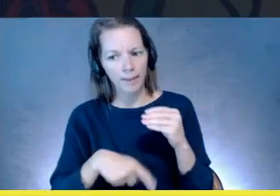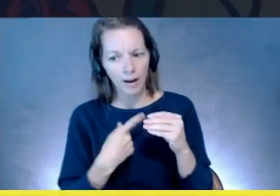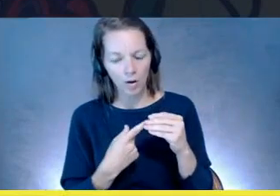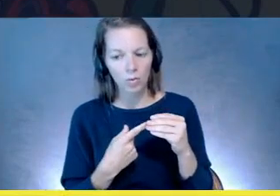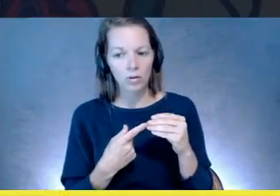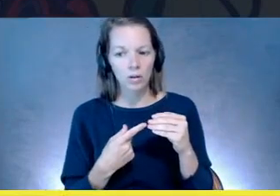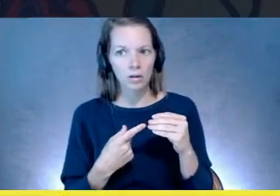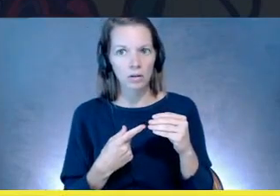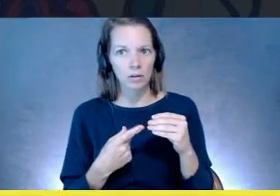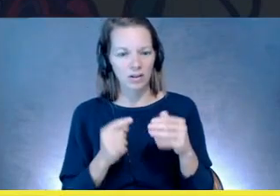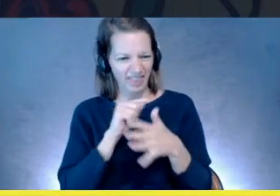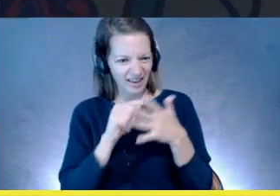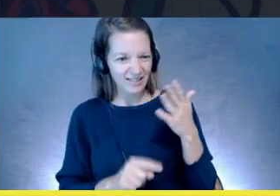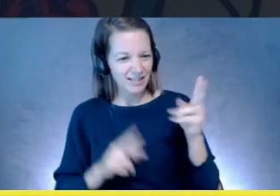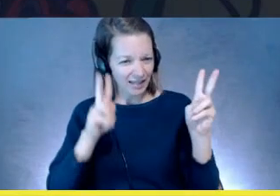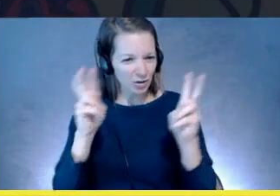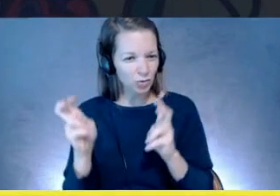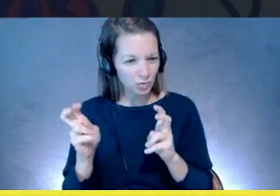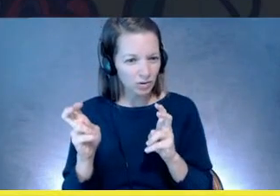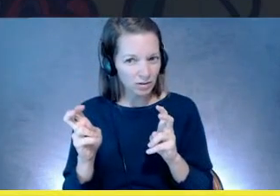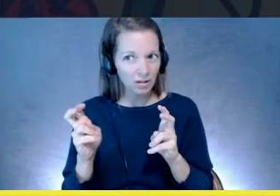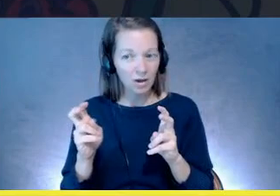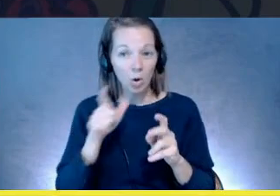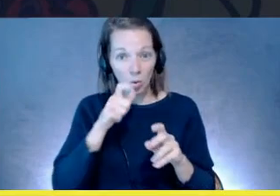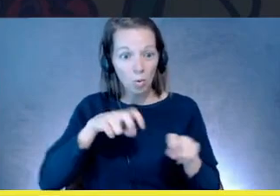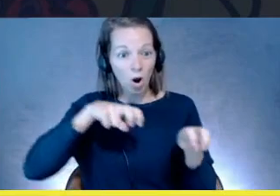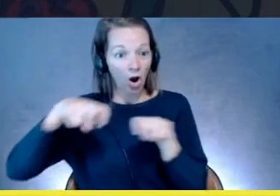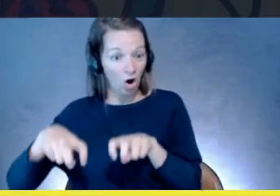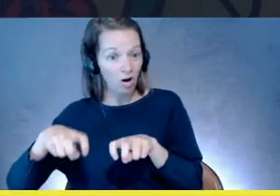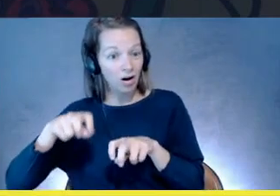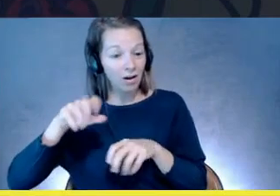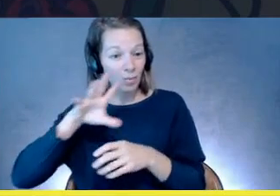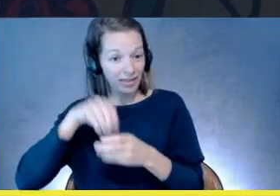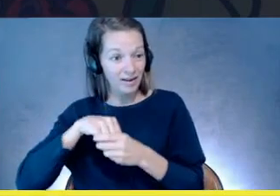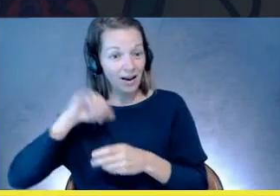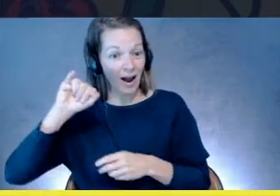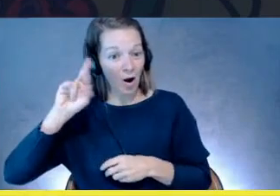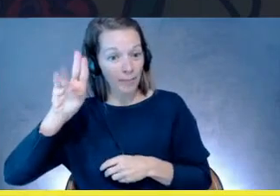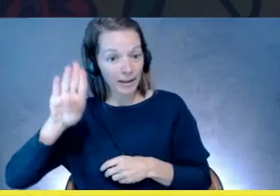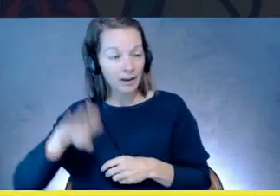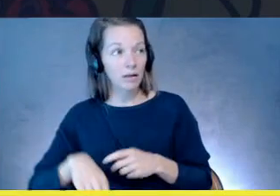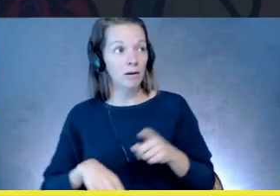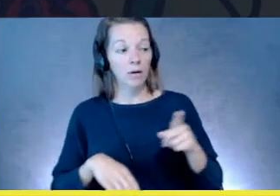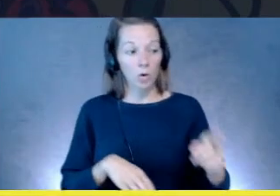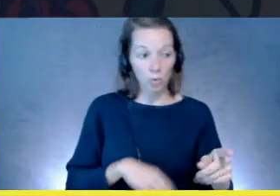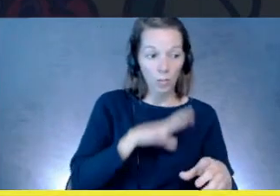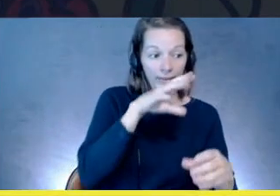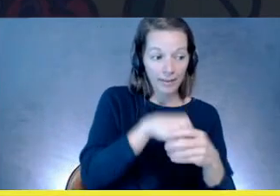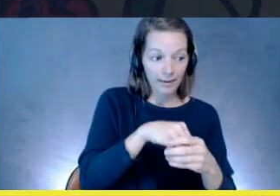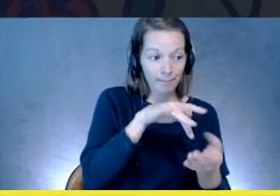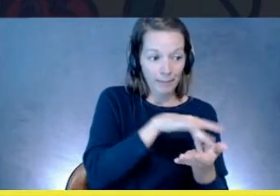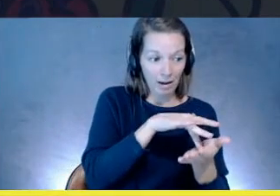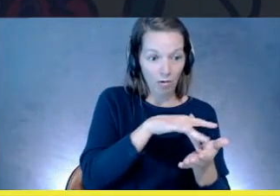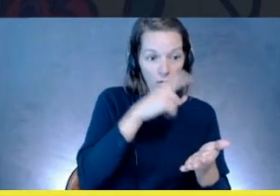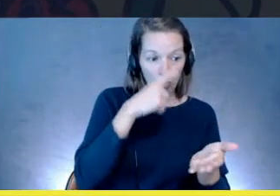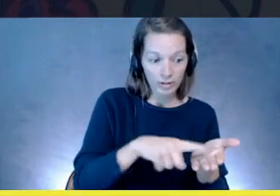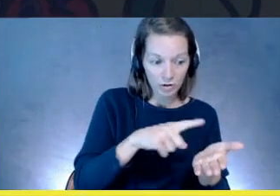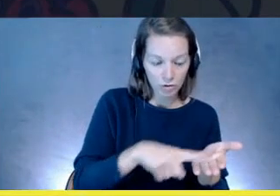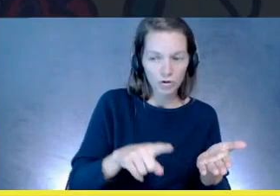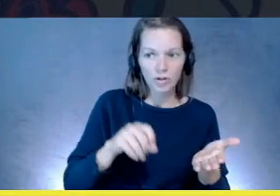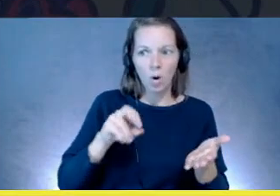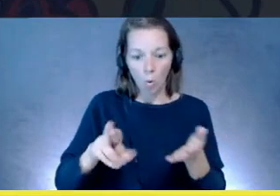to these issues on IRBs, within the medical research communities and within the people who interact with